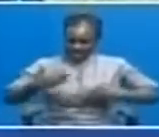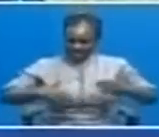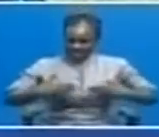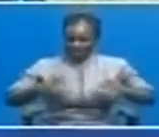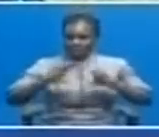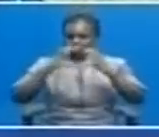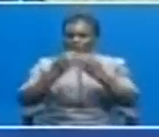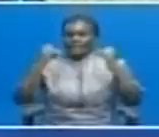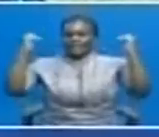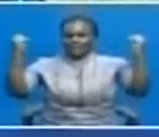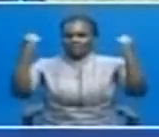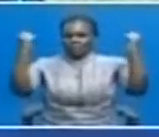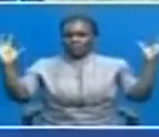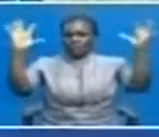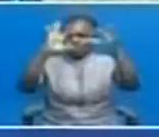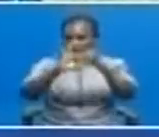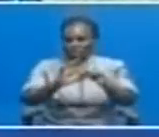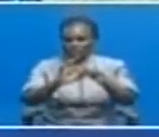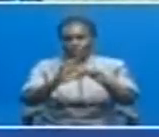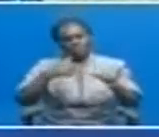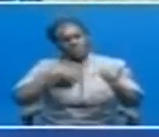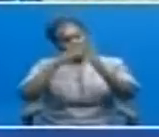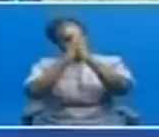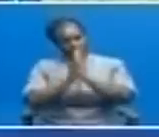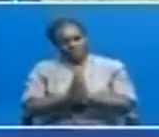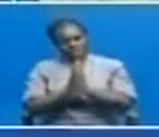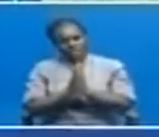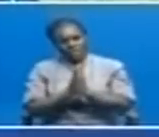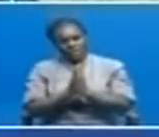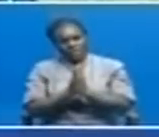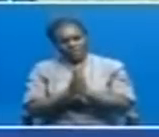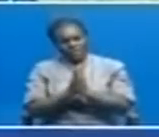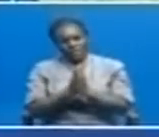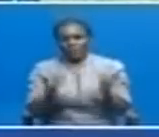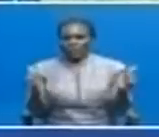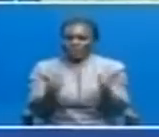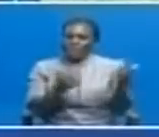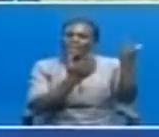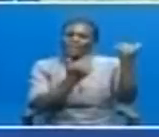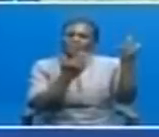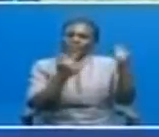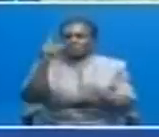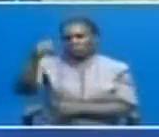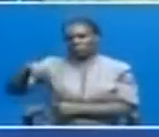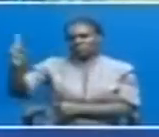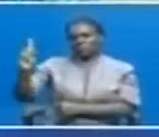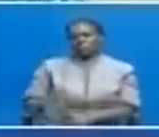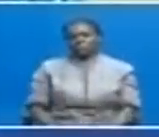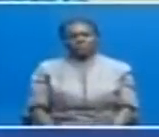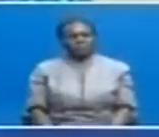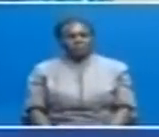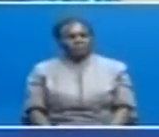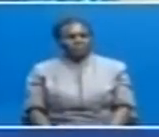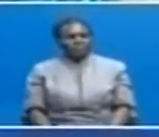Championship team, and we are praying that as we are trained well, we are expecting to do our best there.